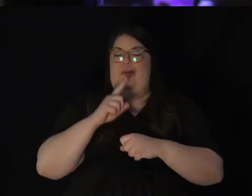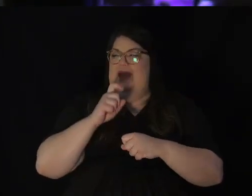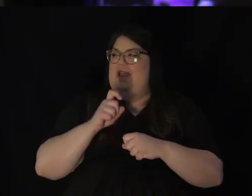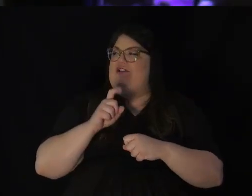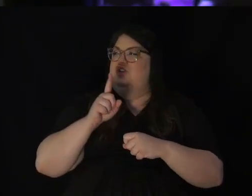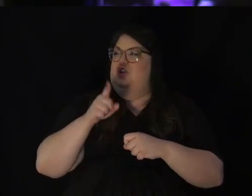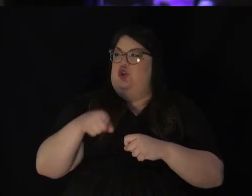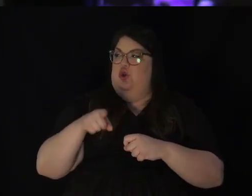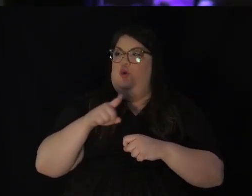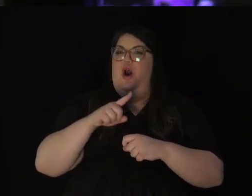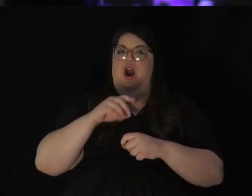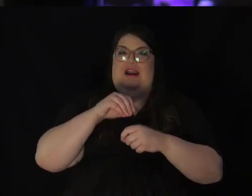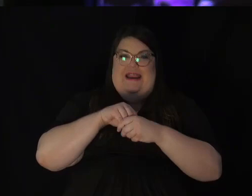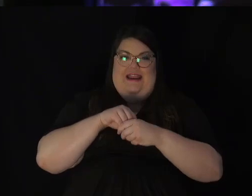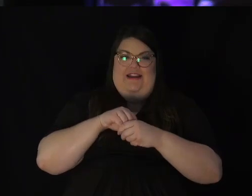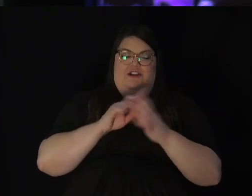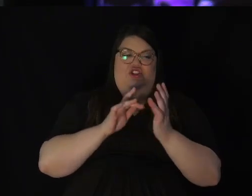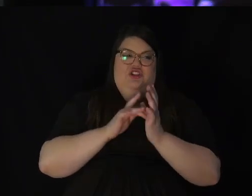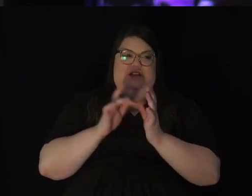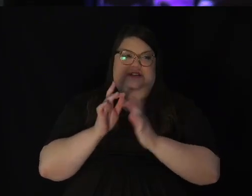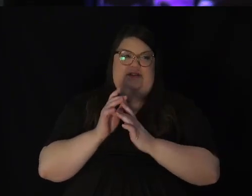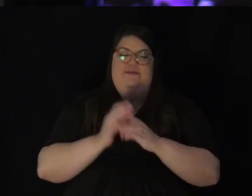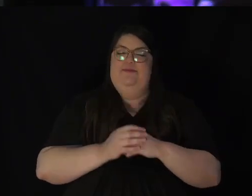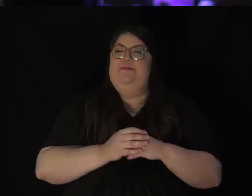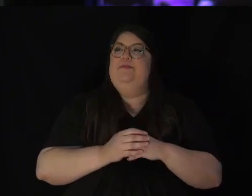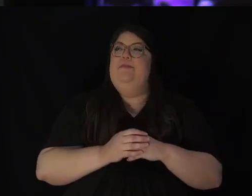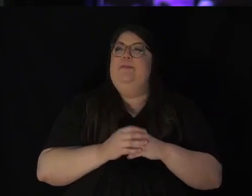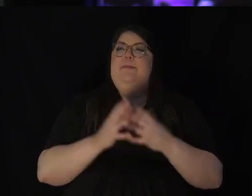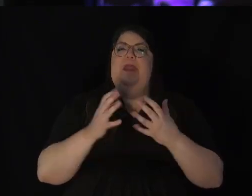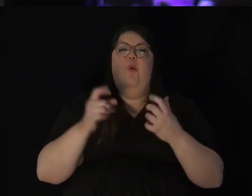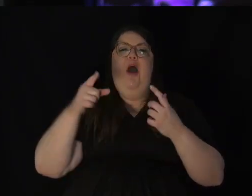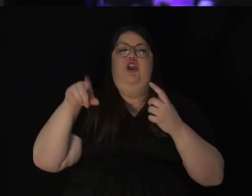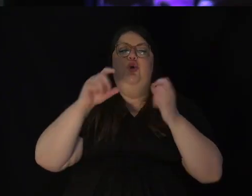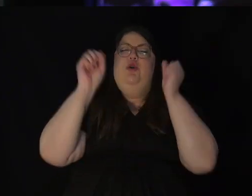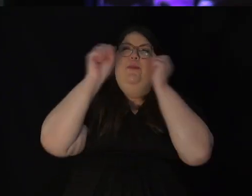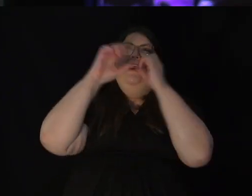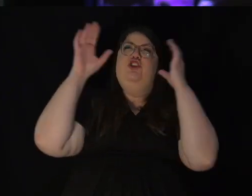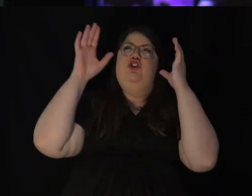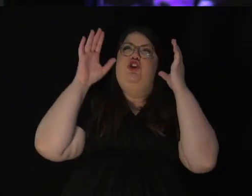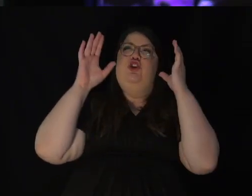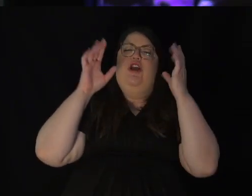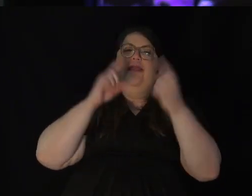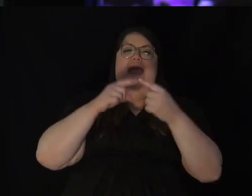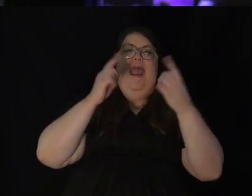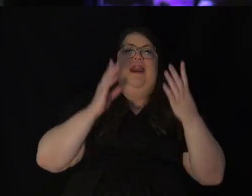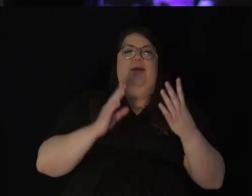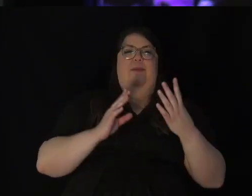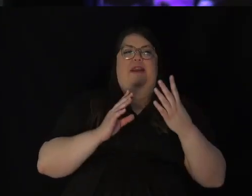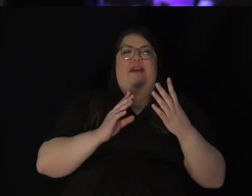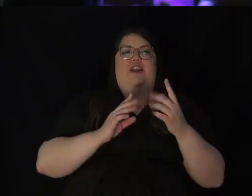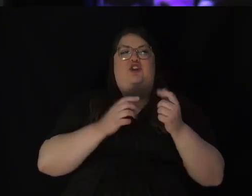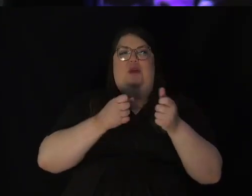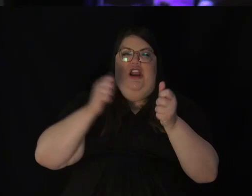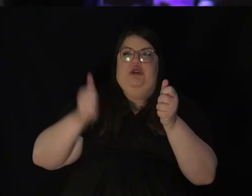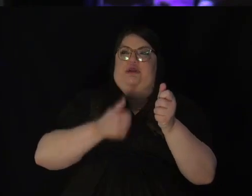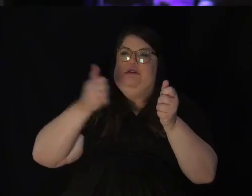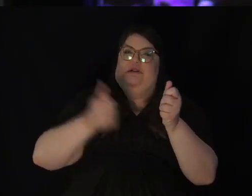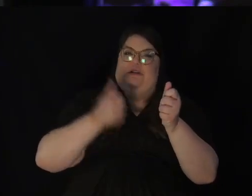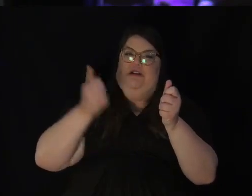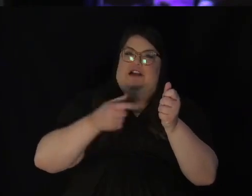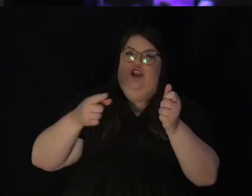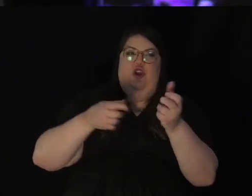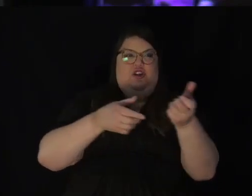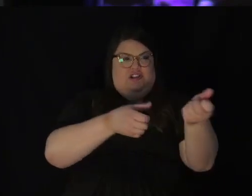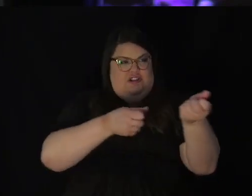are in Jesus. I want you to picture the enemy coming after you, trying to